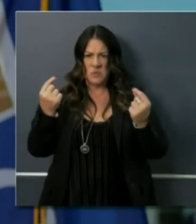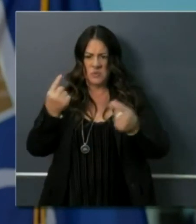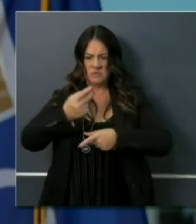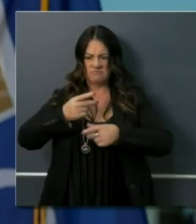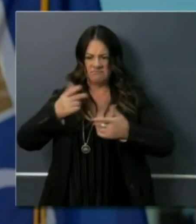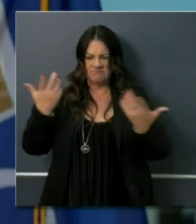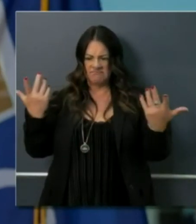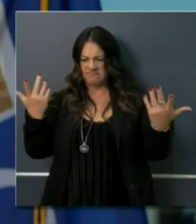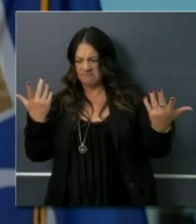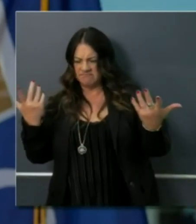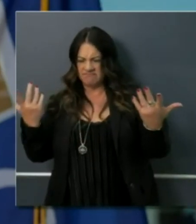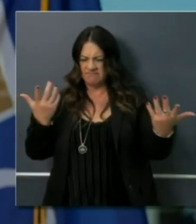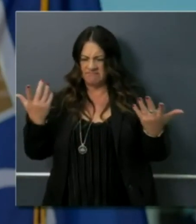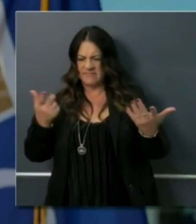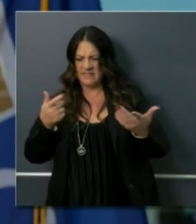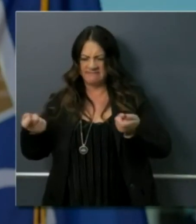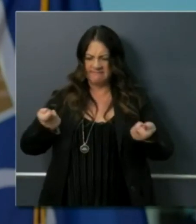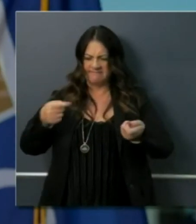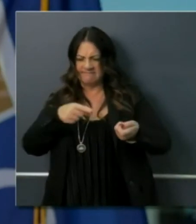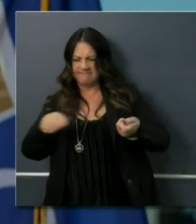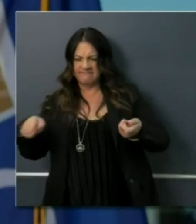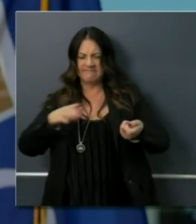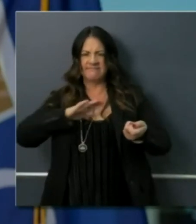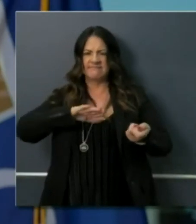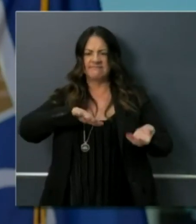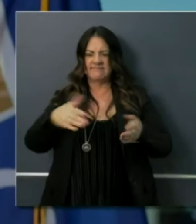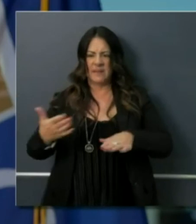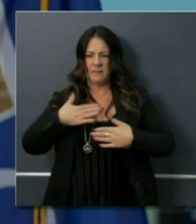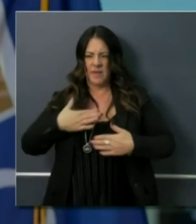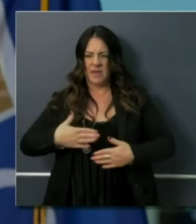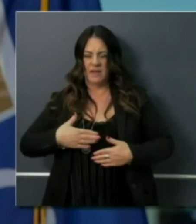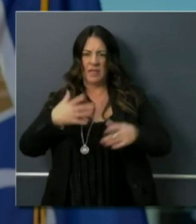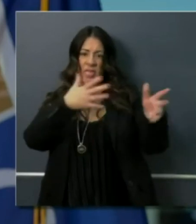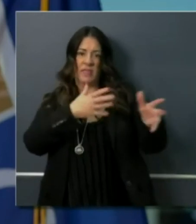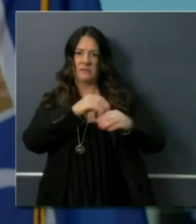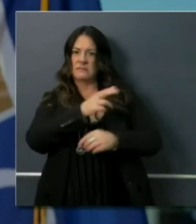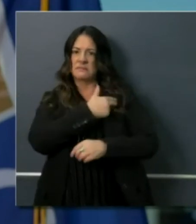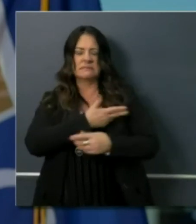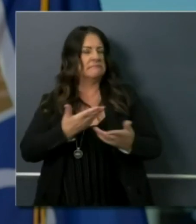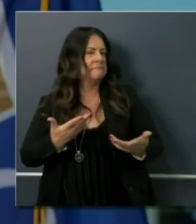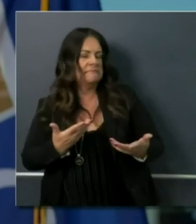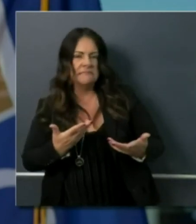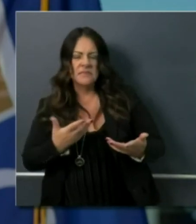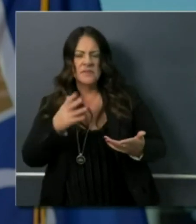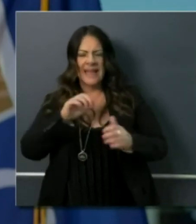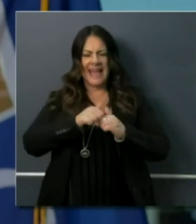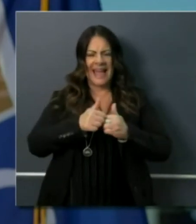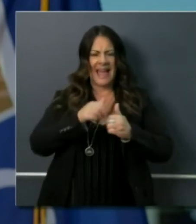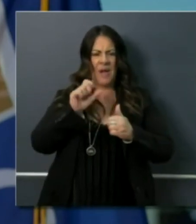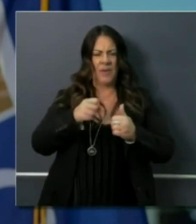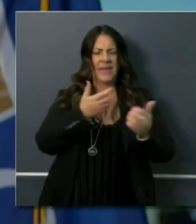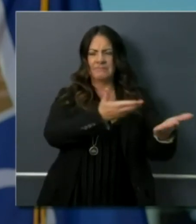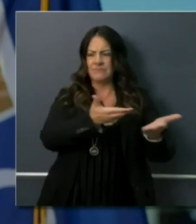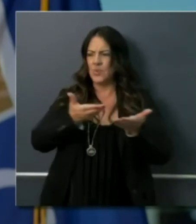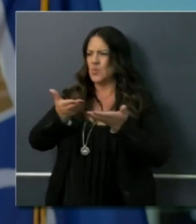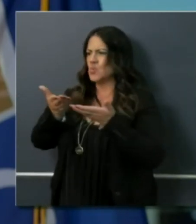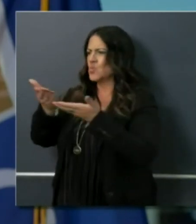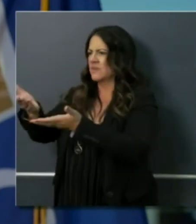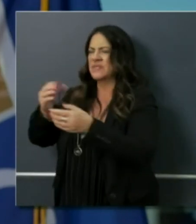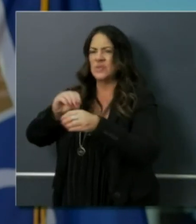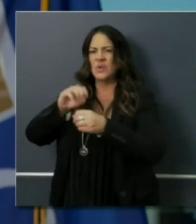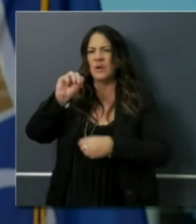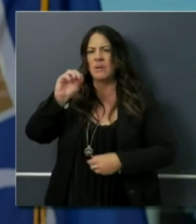have bodies at hospitals longer than we need, or typically, that they can move to morgues and families